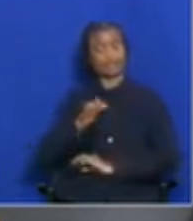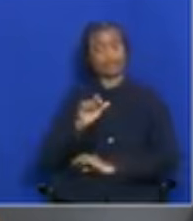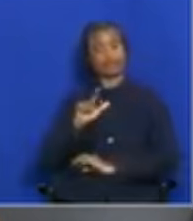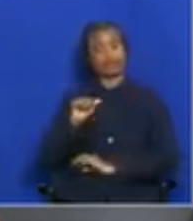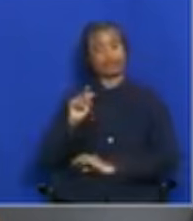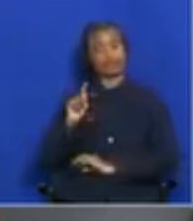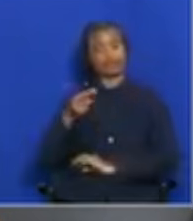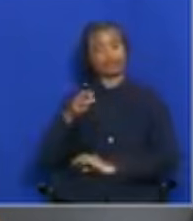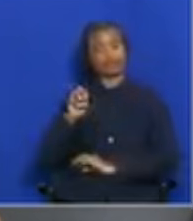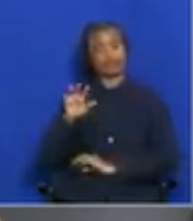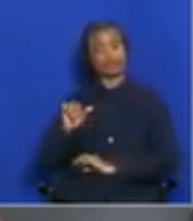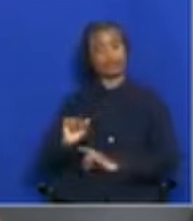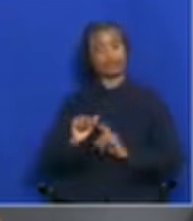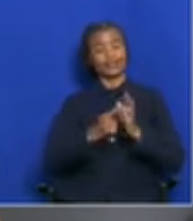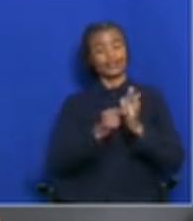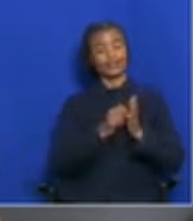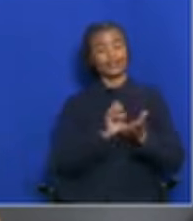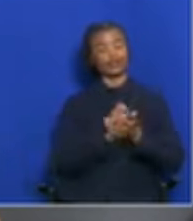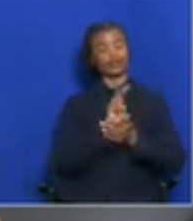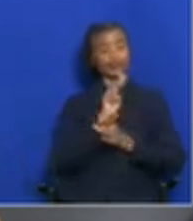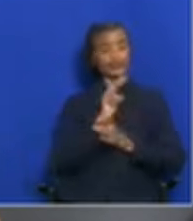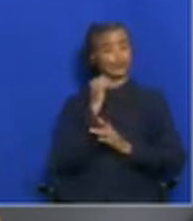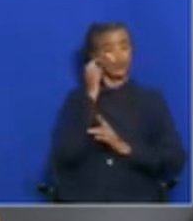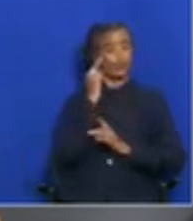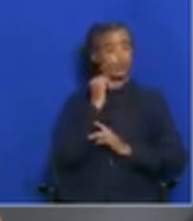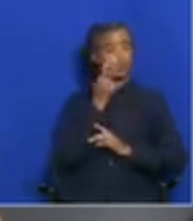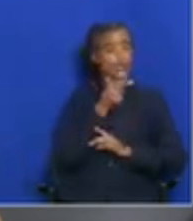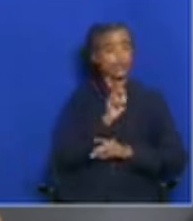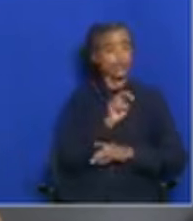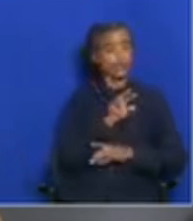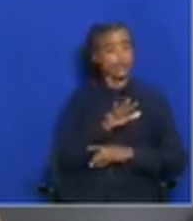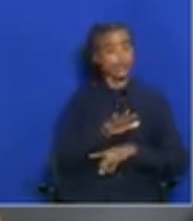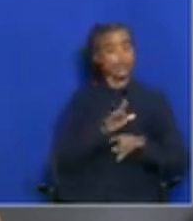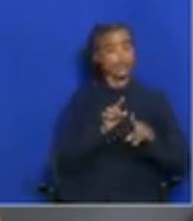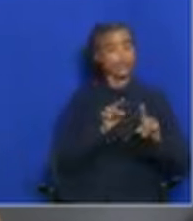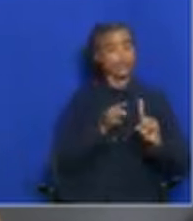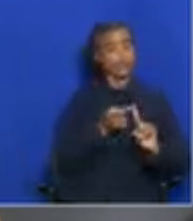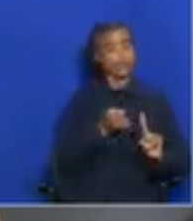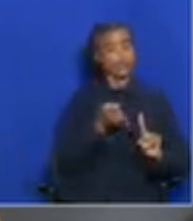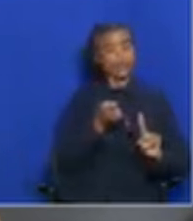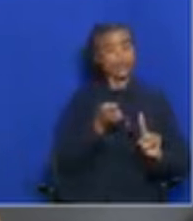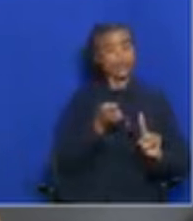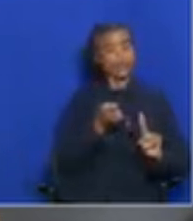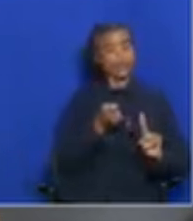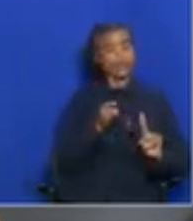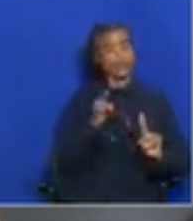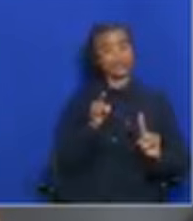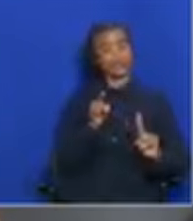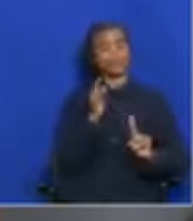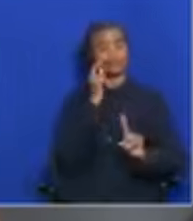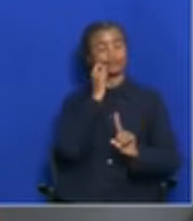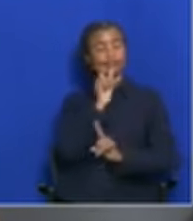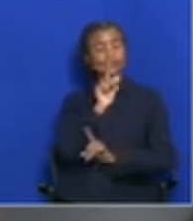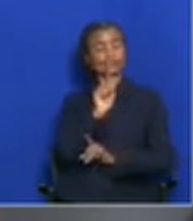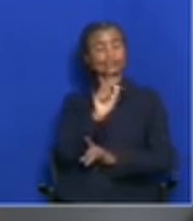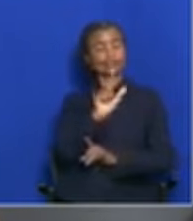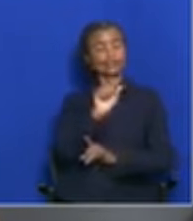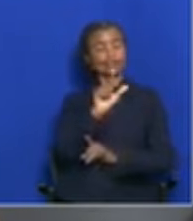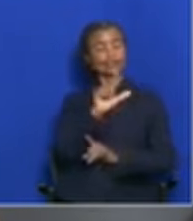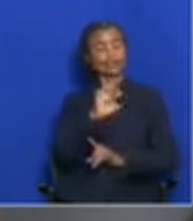Tlale, copying you, where she's responding to his July email where he says, these are the soft copies for